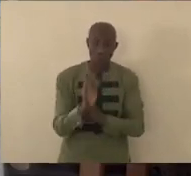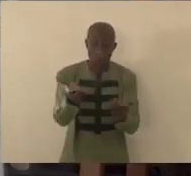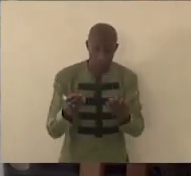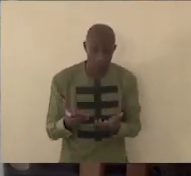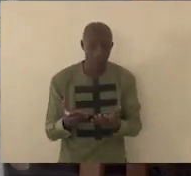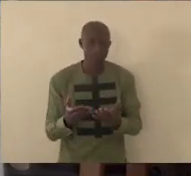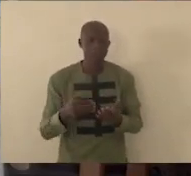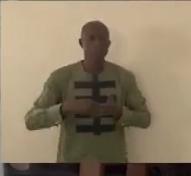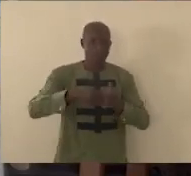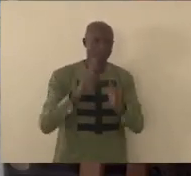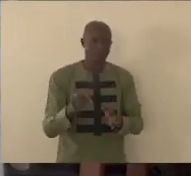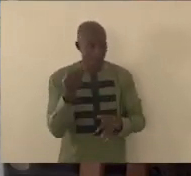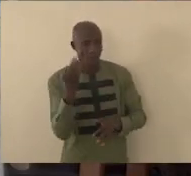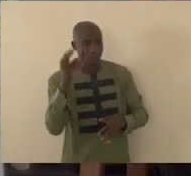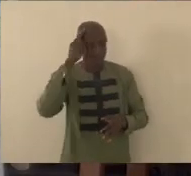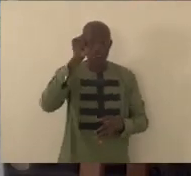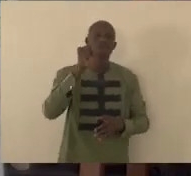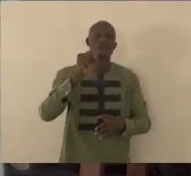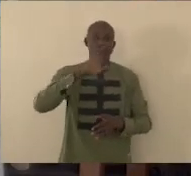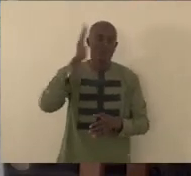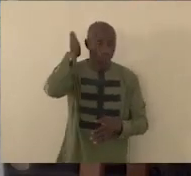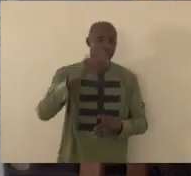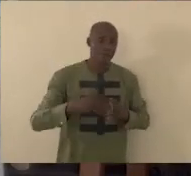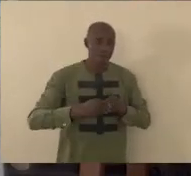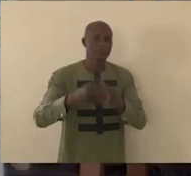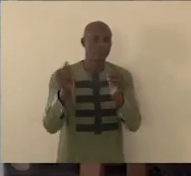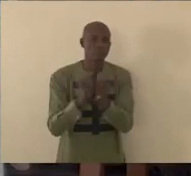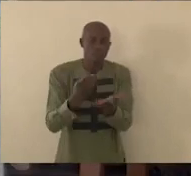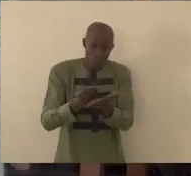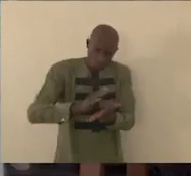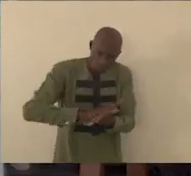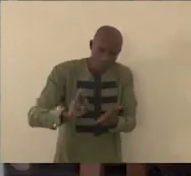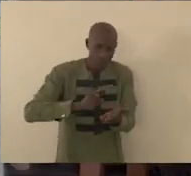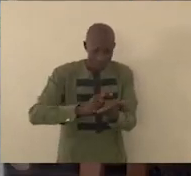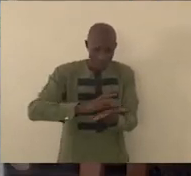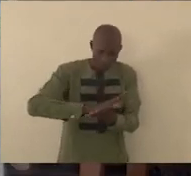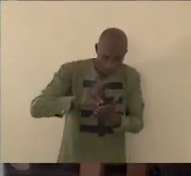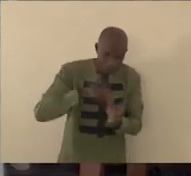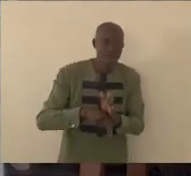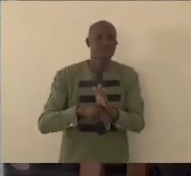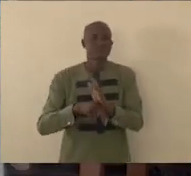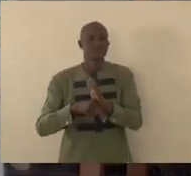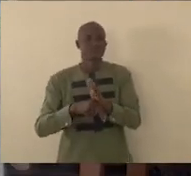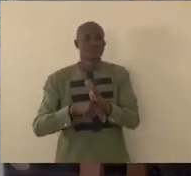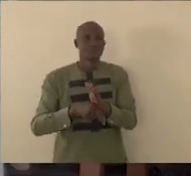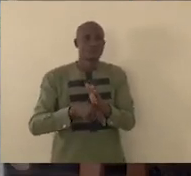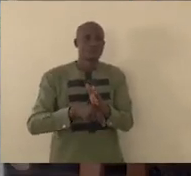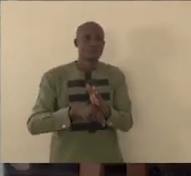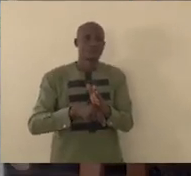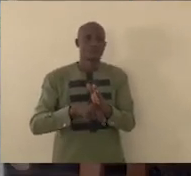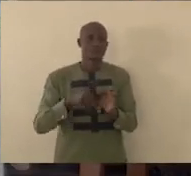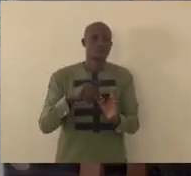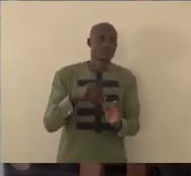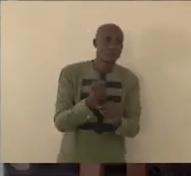that the leader of his people would govern with holiness and righteousness and judge the people with integrity, resulting in